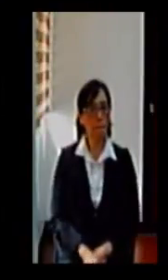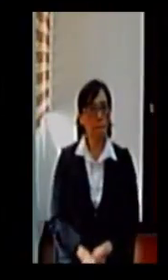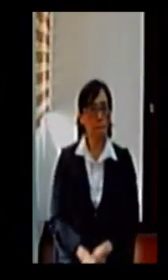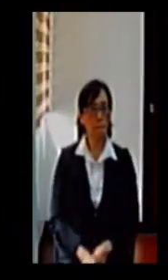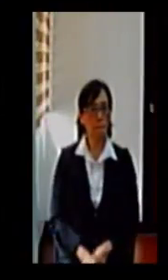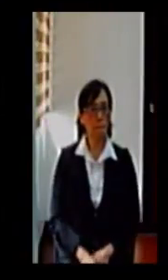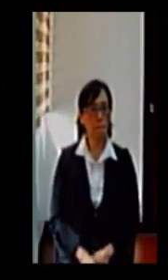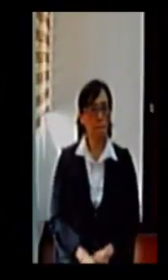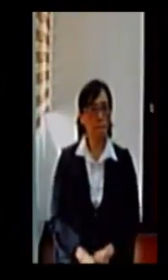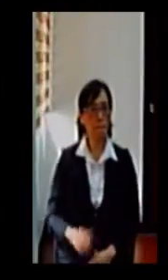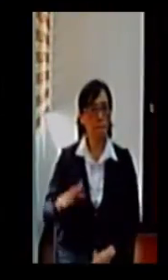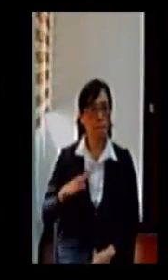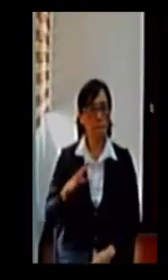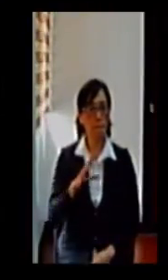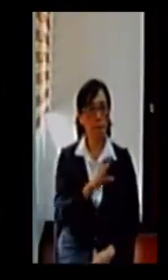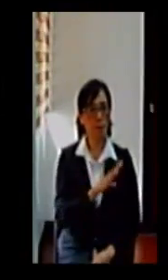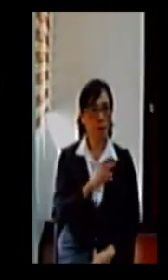Commissioner Karen Dumpit.